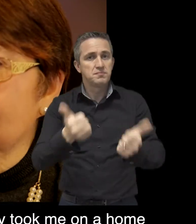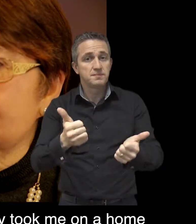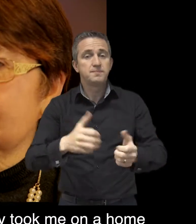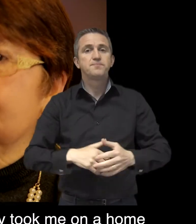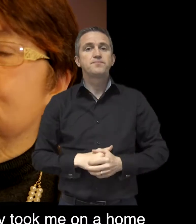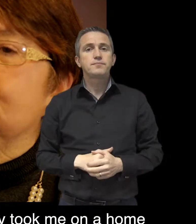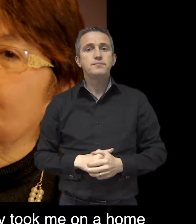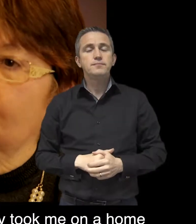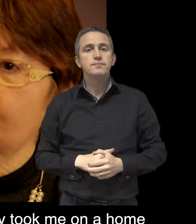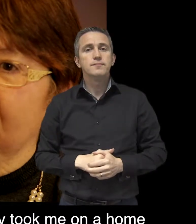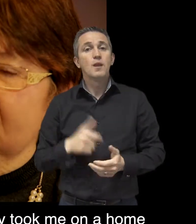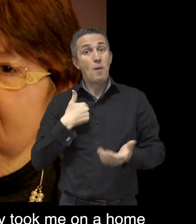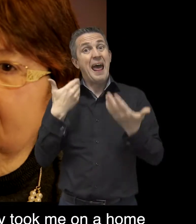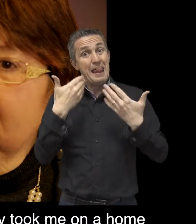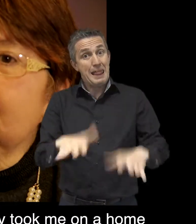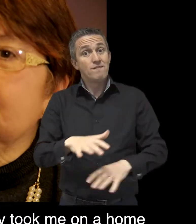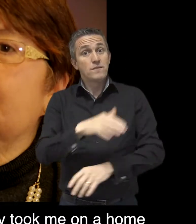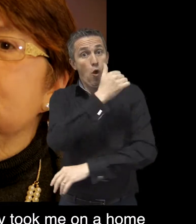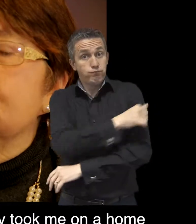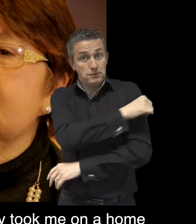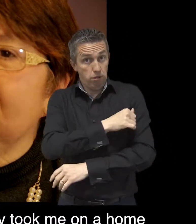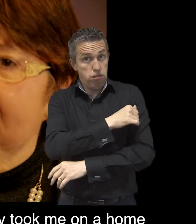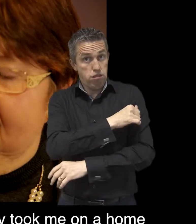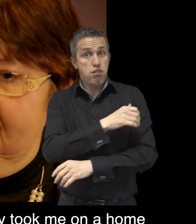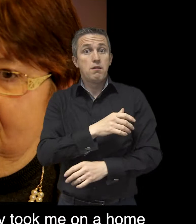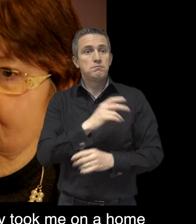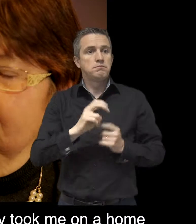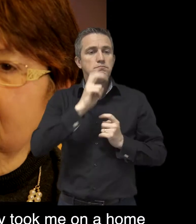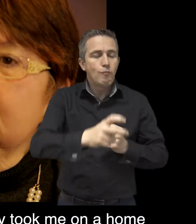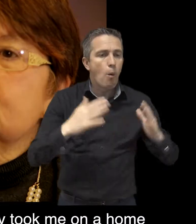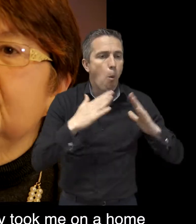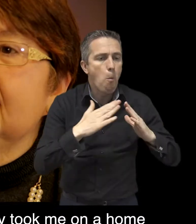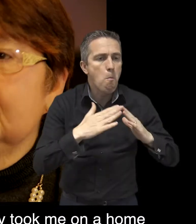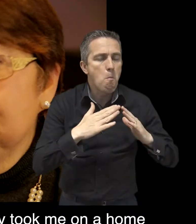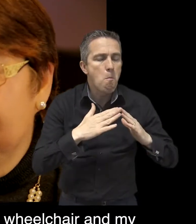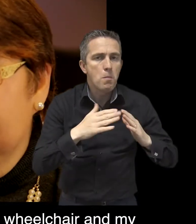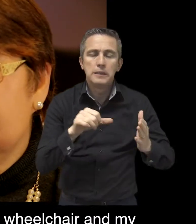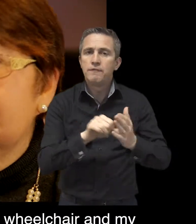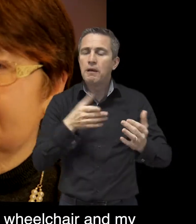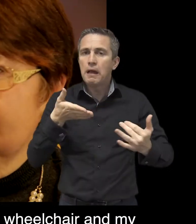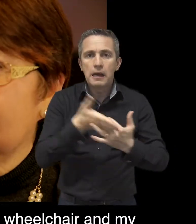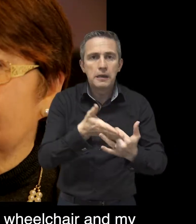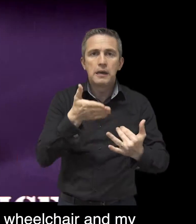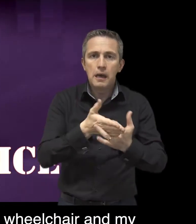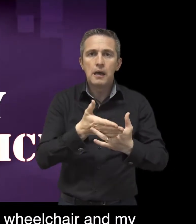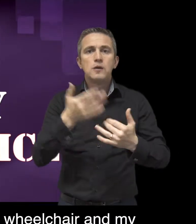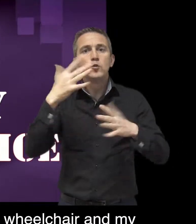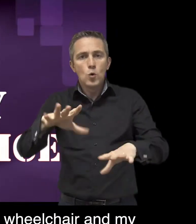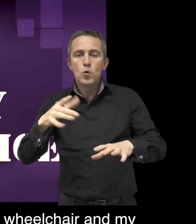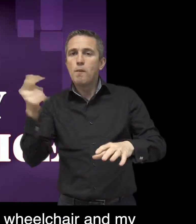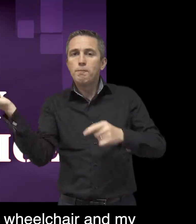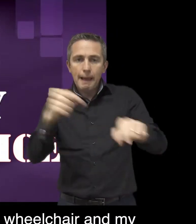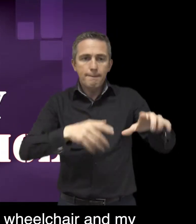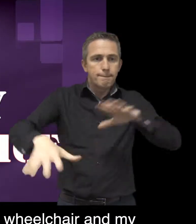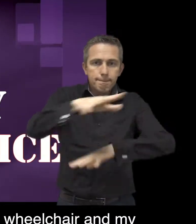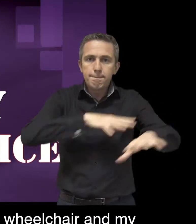getting out of hospital, they took me on a home visit, but the house wasn't that accessible, so they had to move furniture, etc. about to get